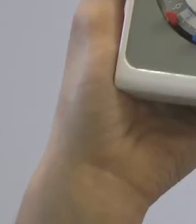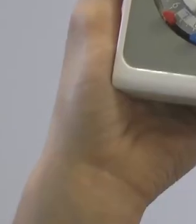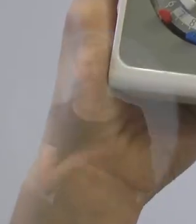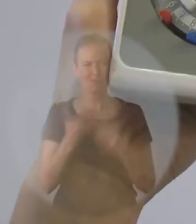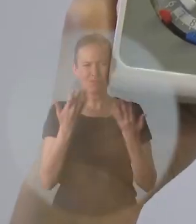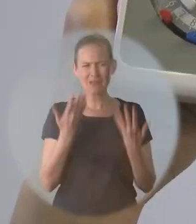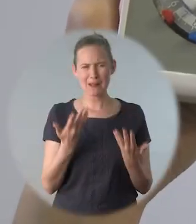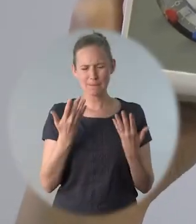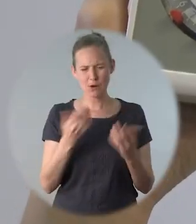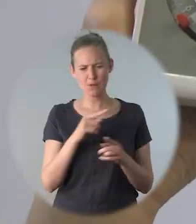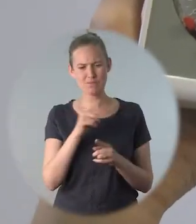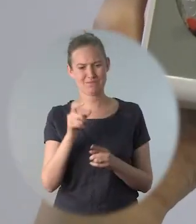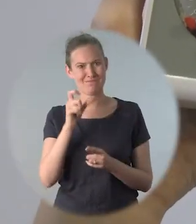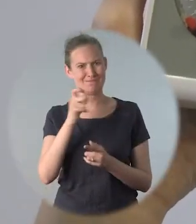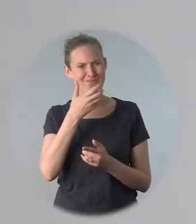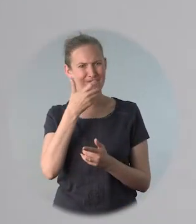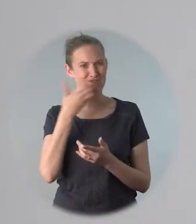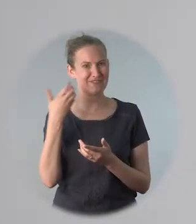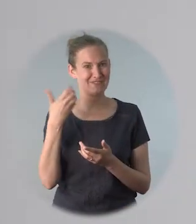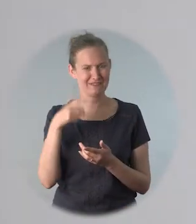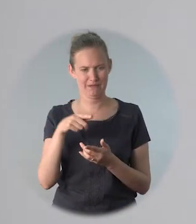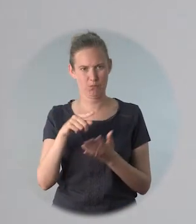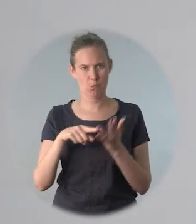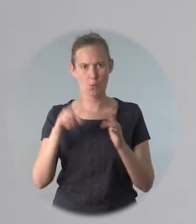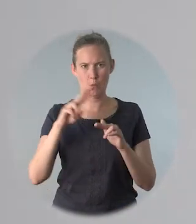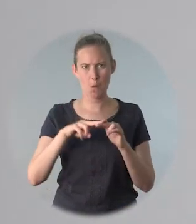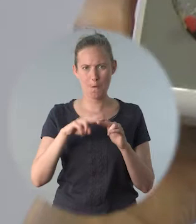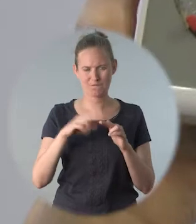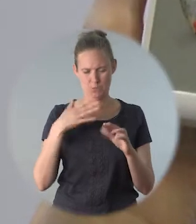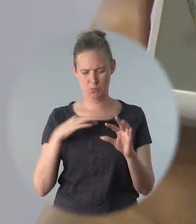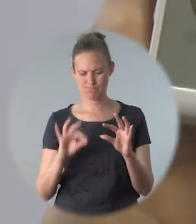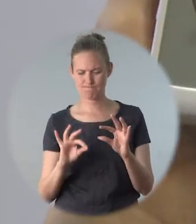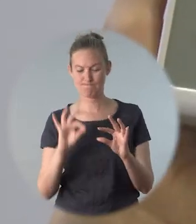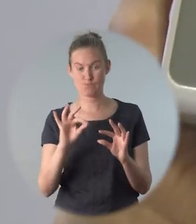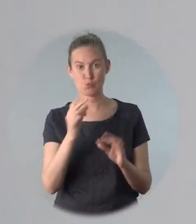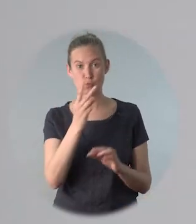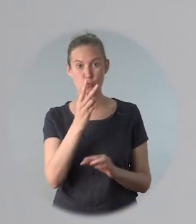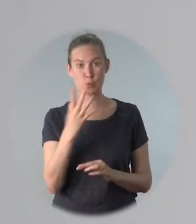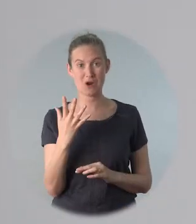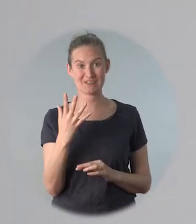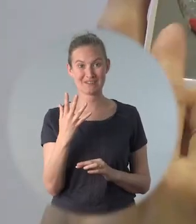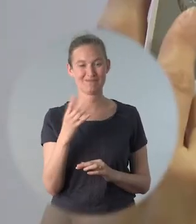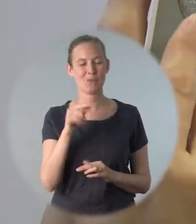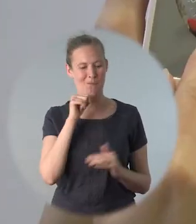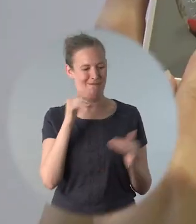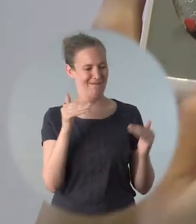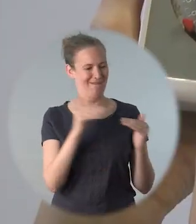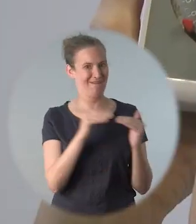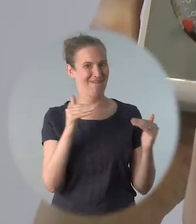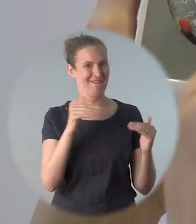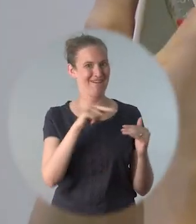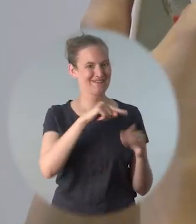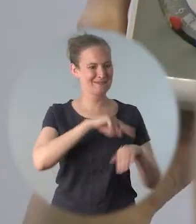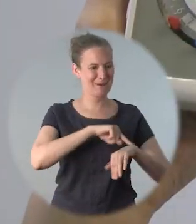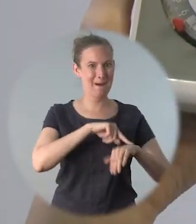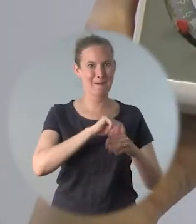At the moment this is set to off, we won't be getting any heat anytime. If we set it to twice, we will get the heating coming on and off according